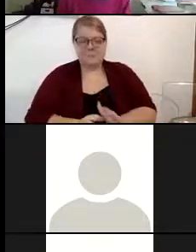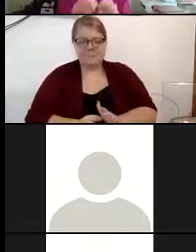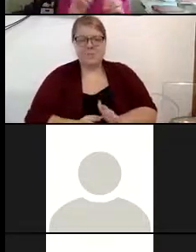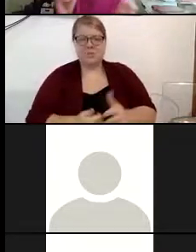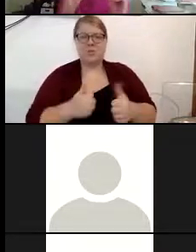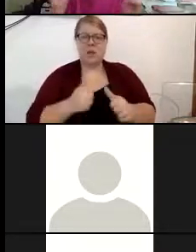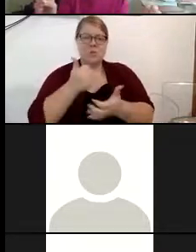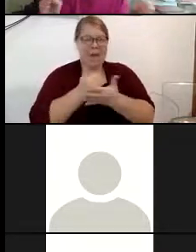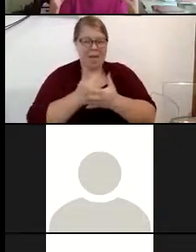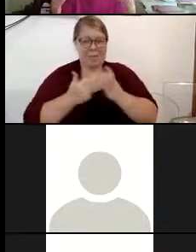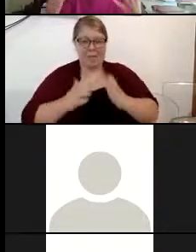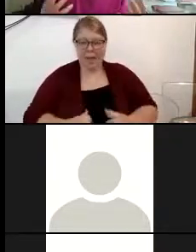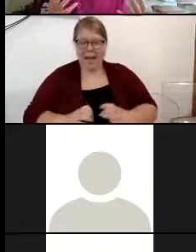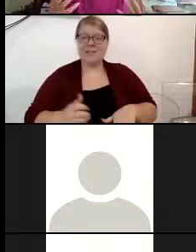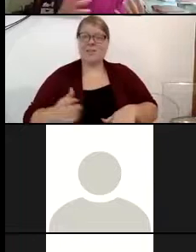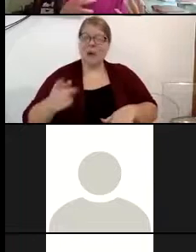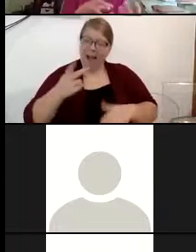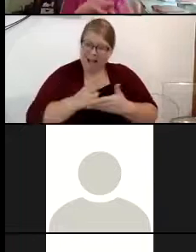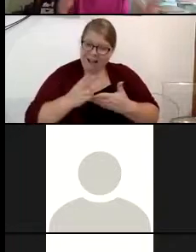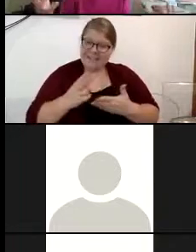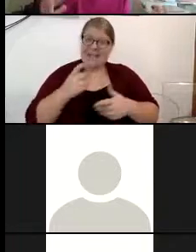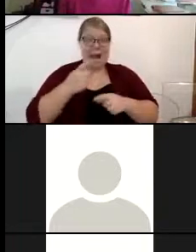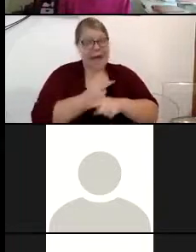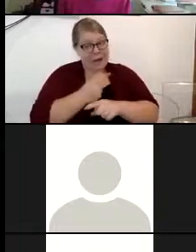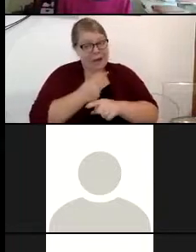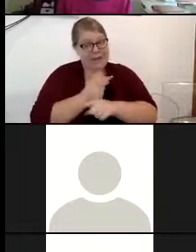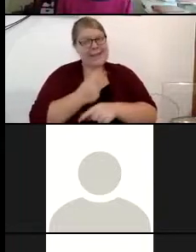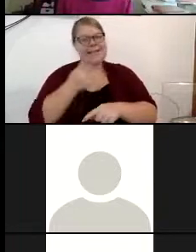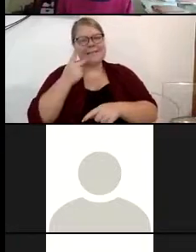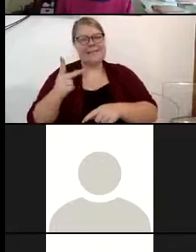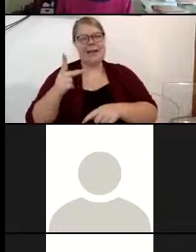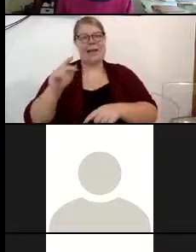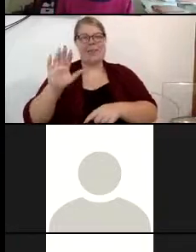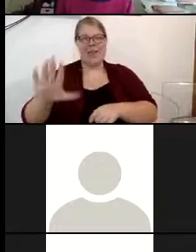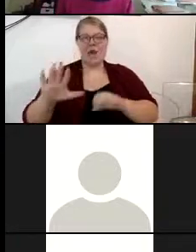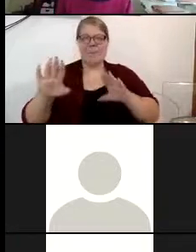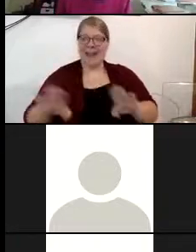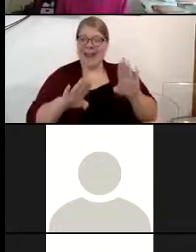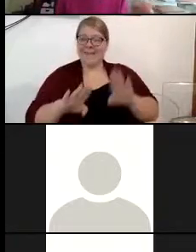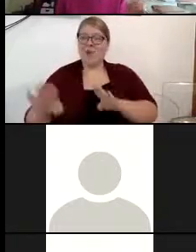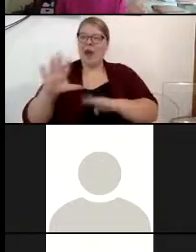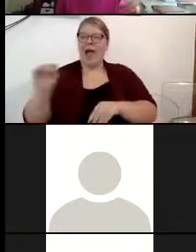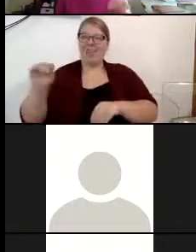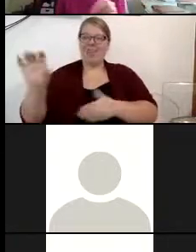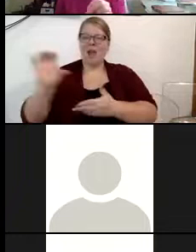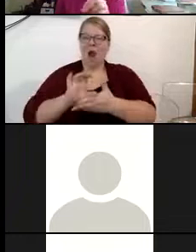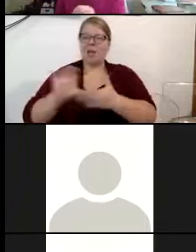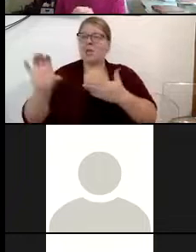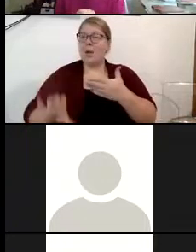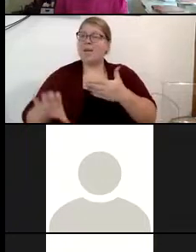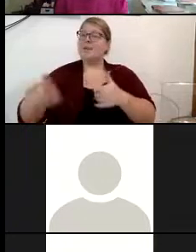clients see honestly and accurately the consequences of their own behavior so they can come to their